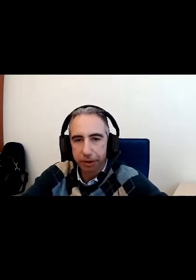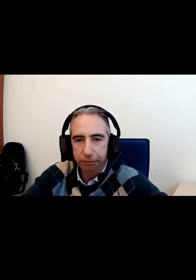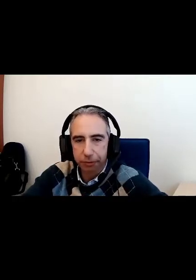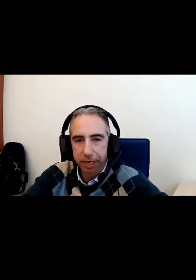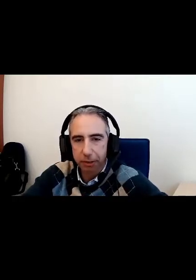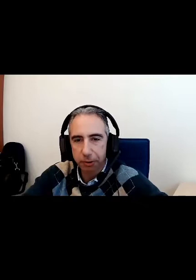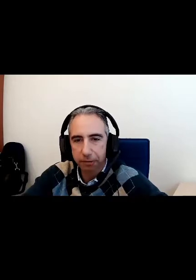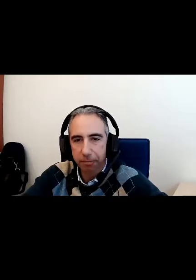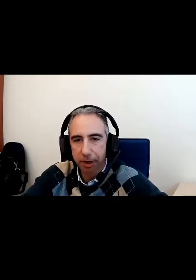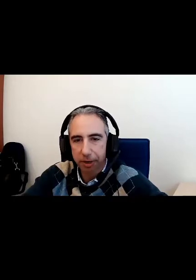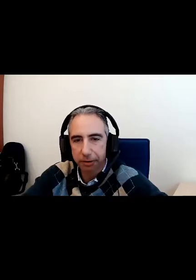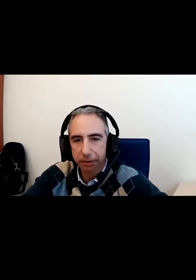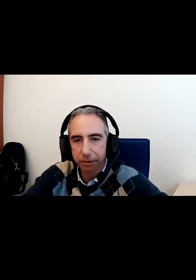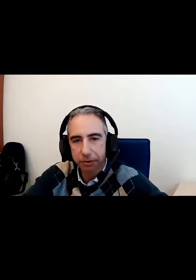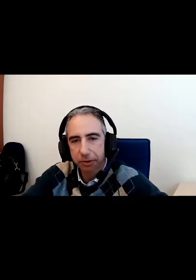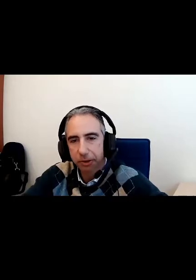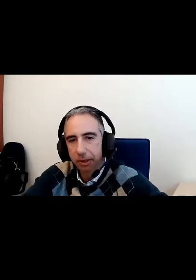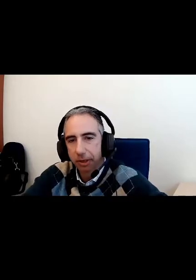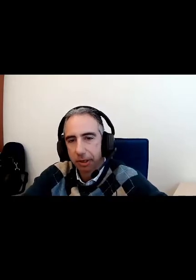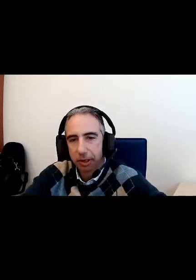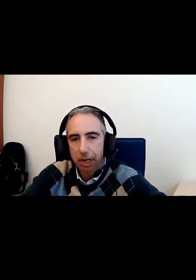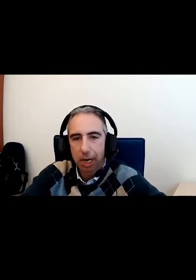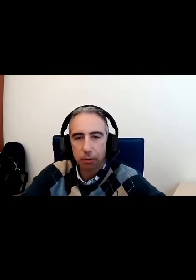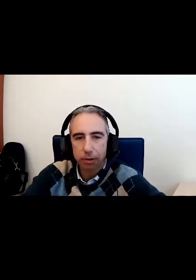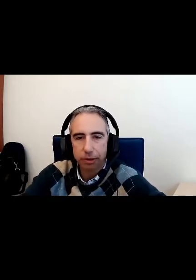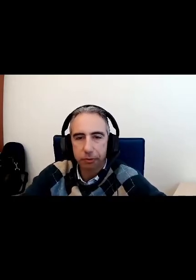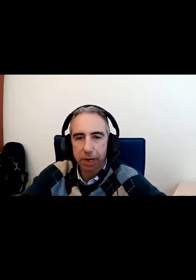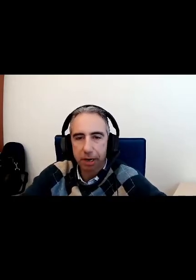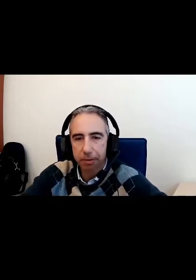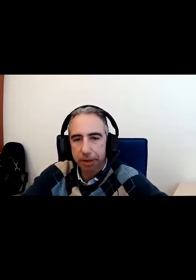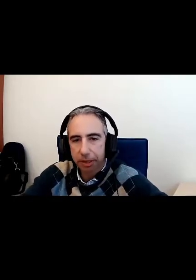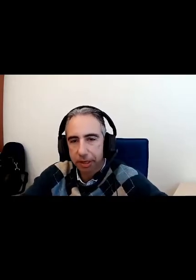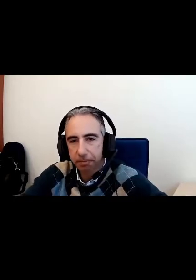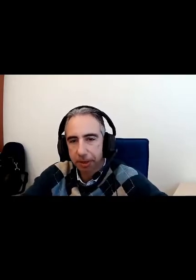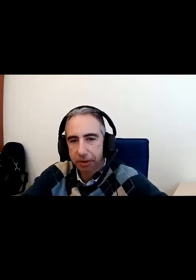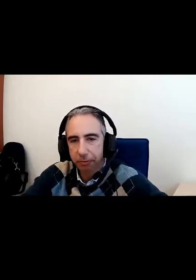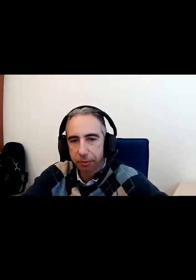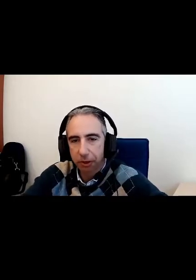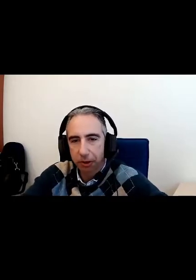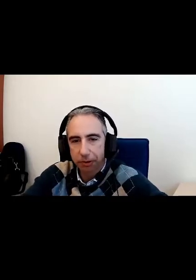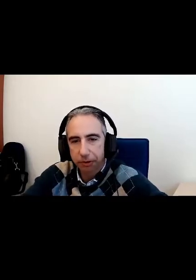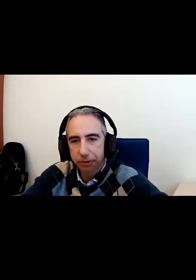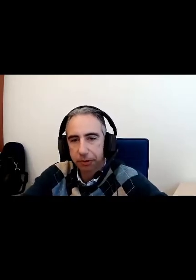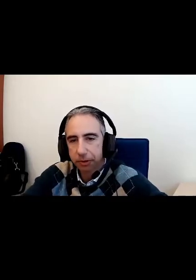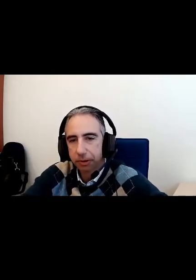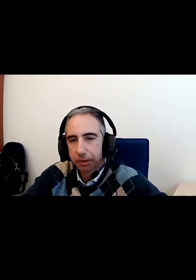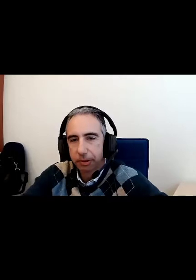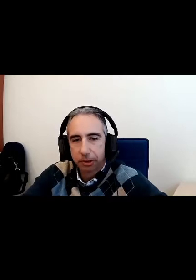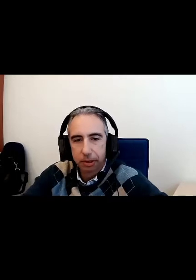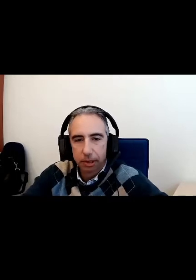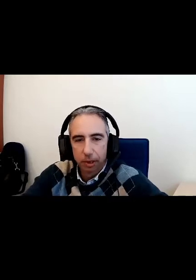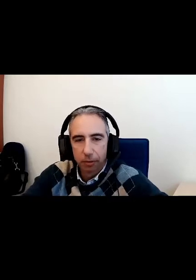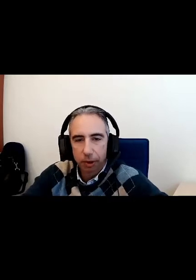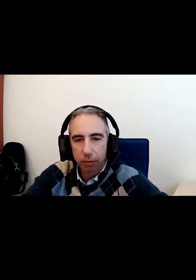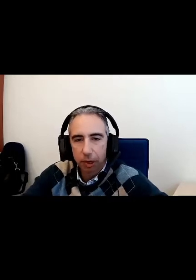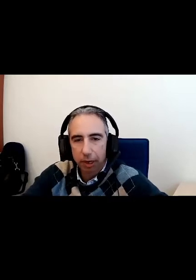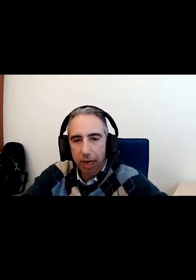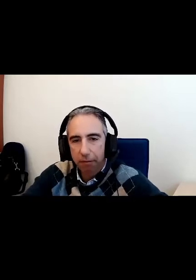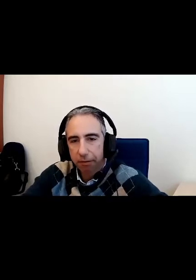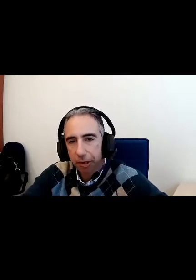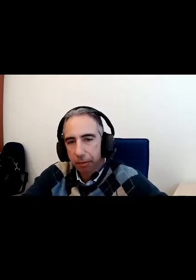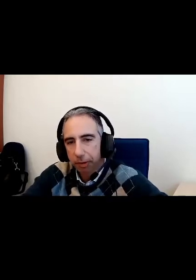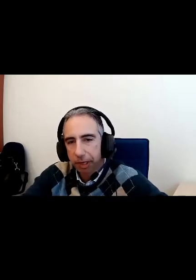continue with an introduction of the partners. I will describe the expected results. We